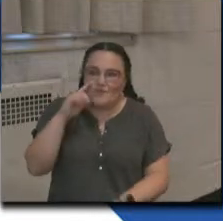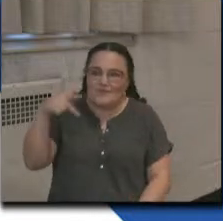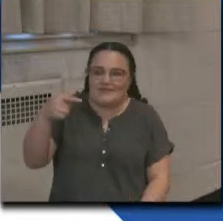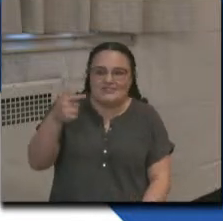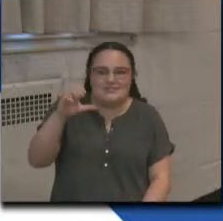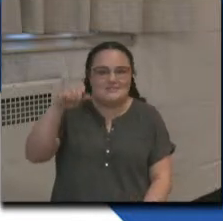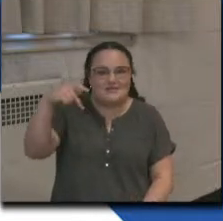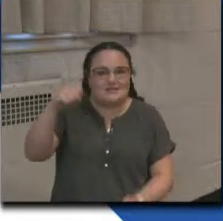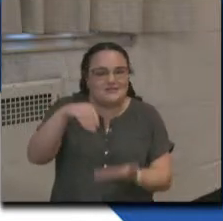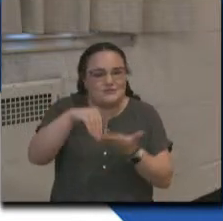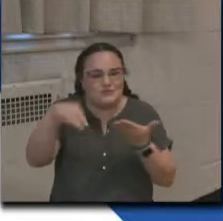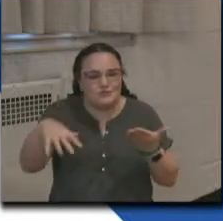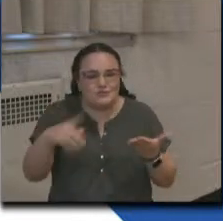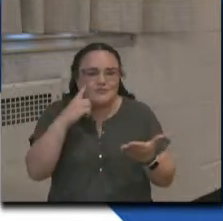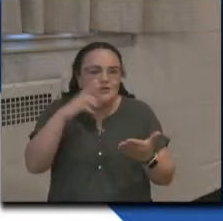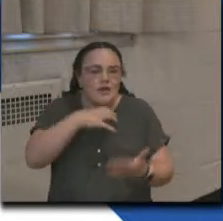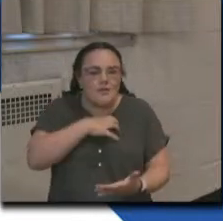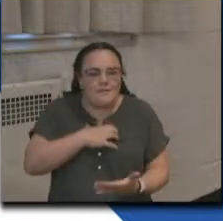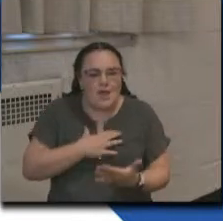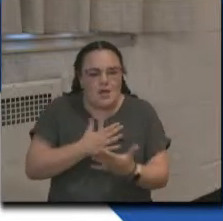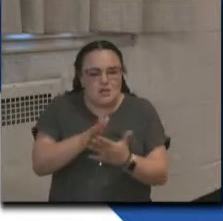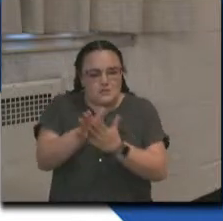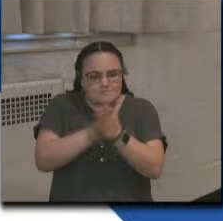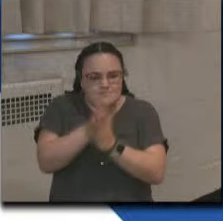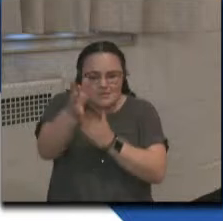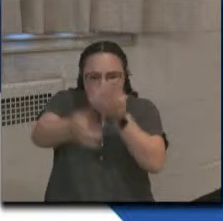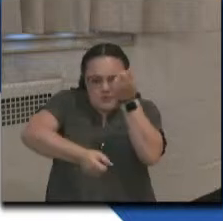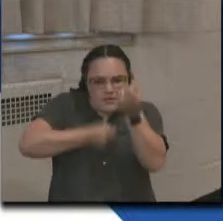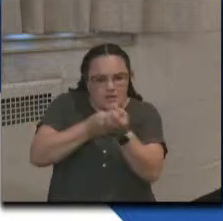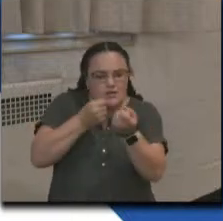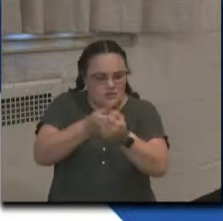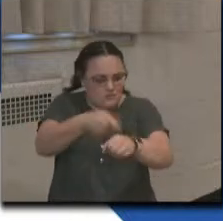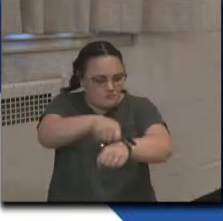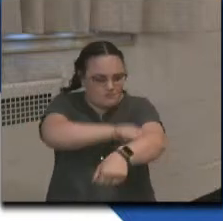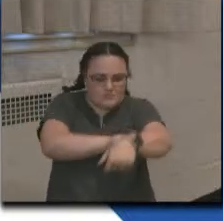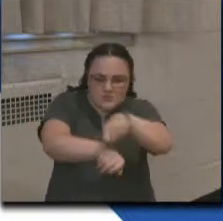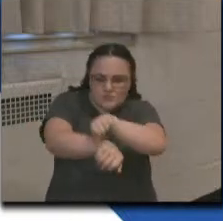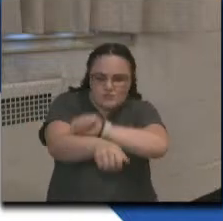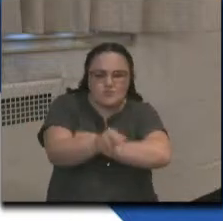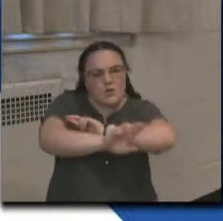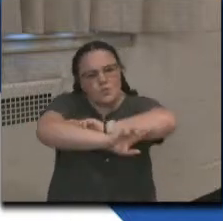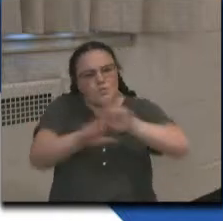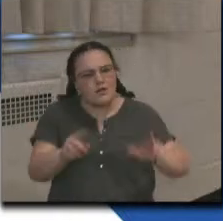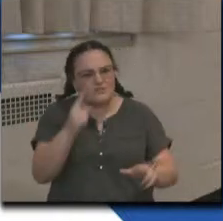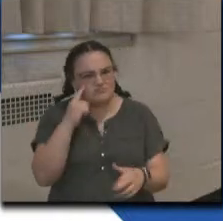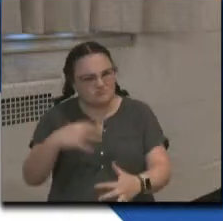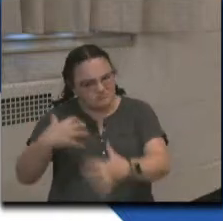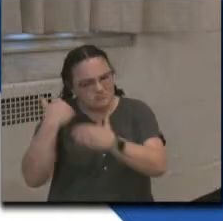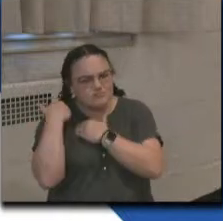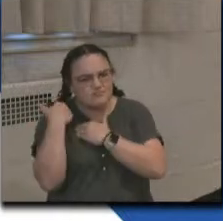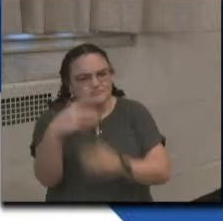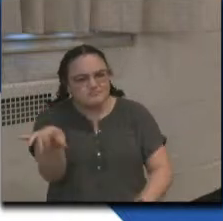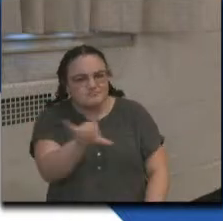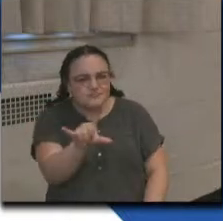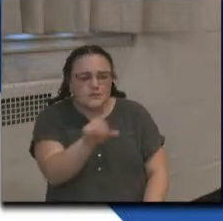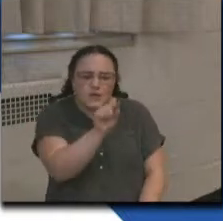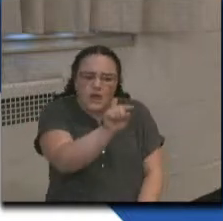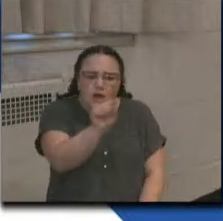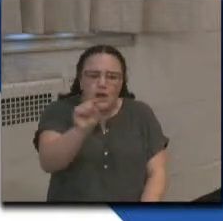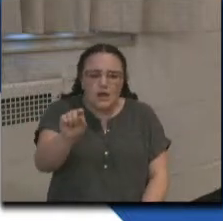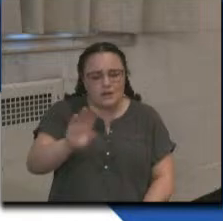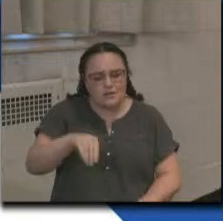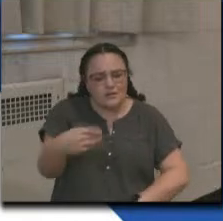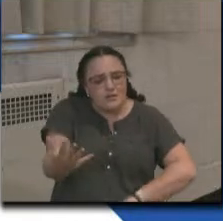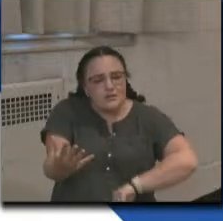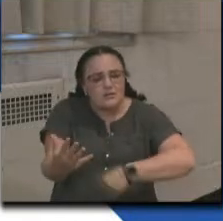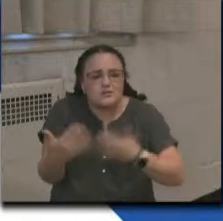scholars. Thank you for your passion, your advocacy, and your accountability partnership. Each and every one of you brought so much good to